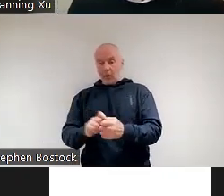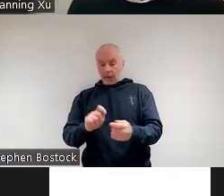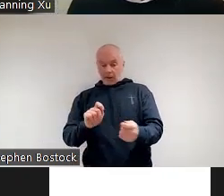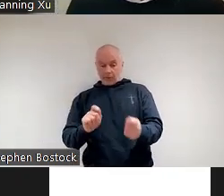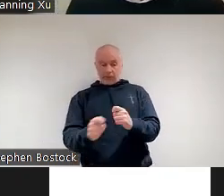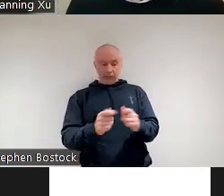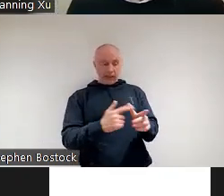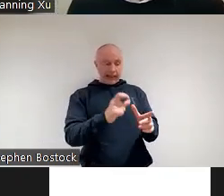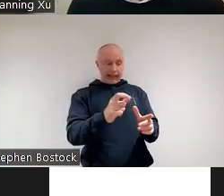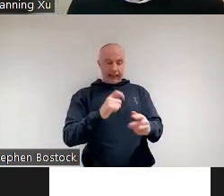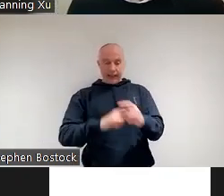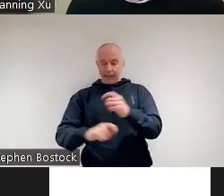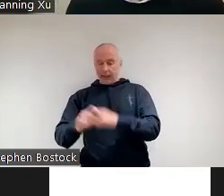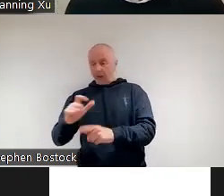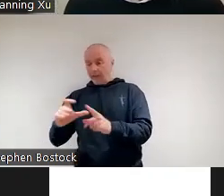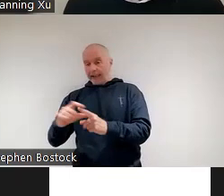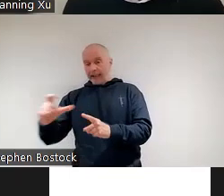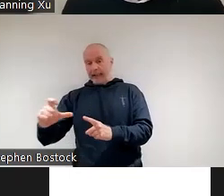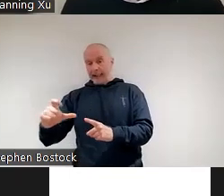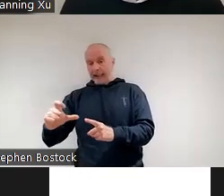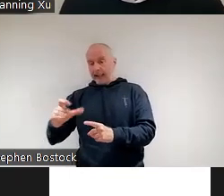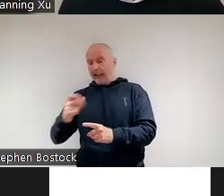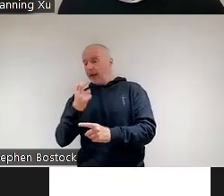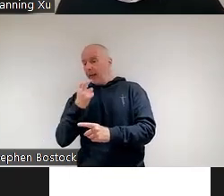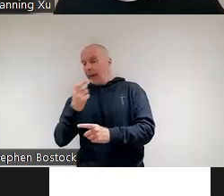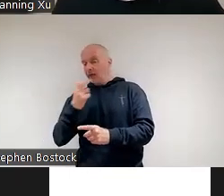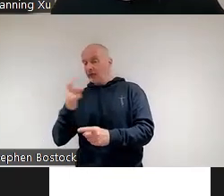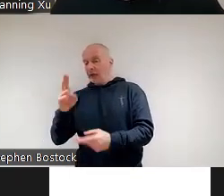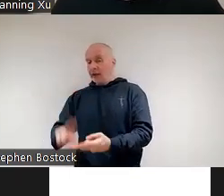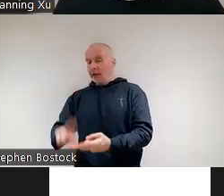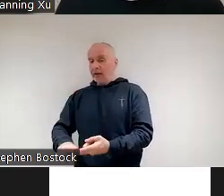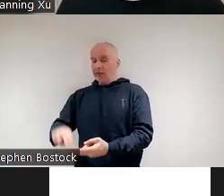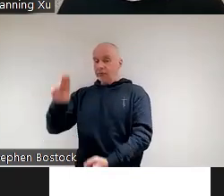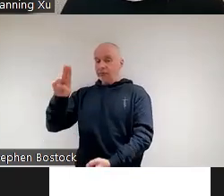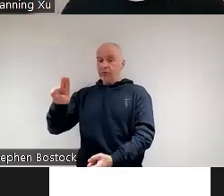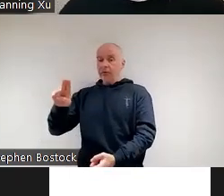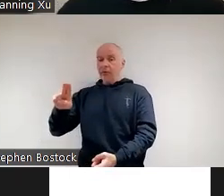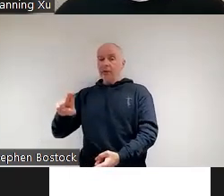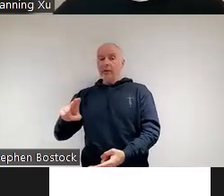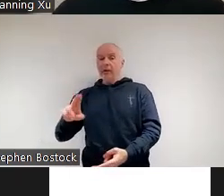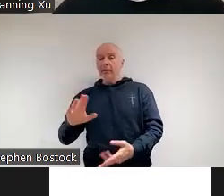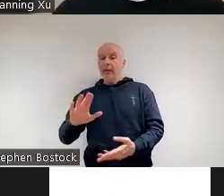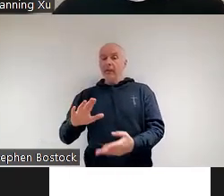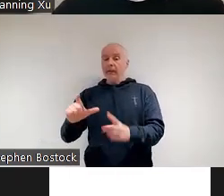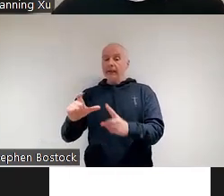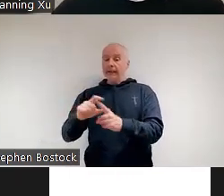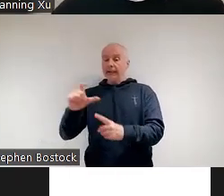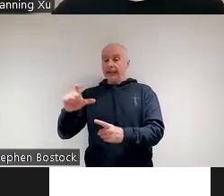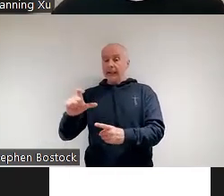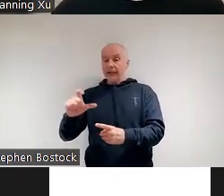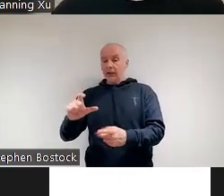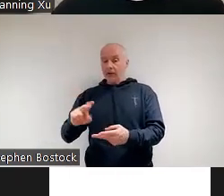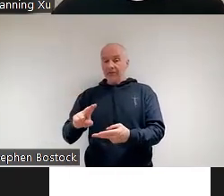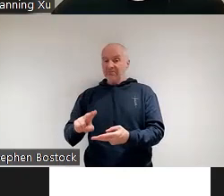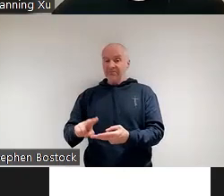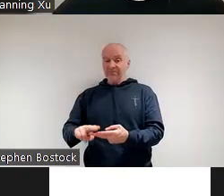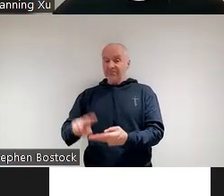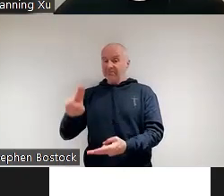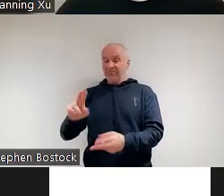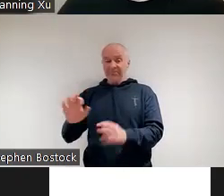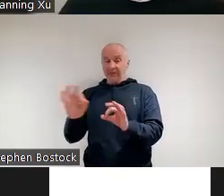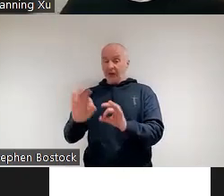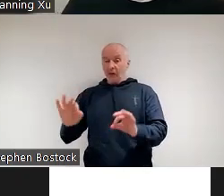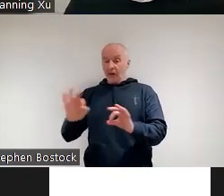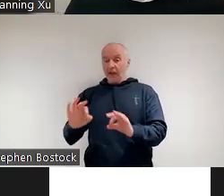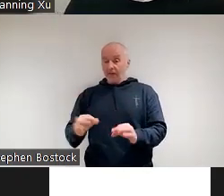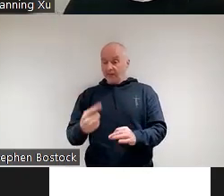into the DC to charge your battery, because battery obviously is DC. However, for the DC charger, they don't have to do this. The DC